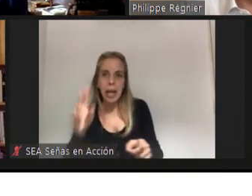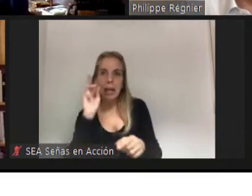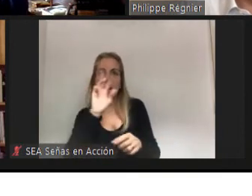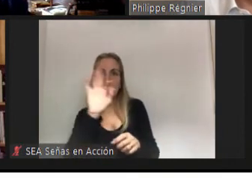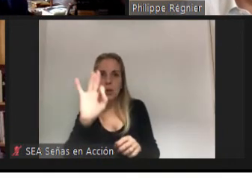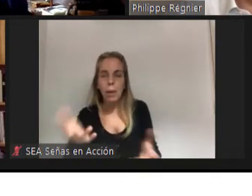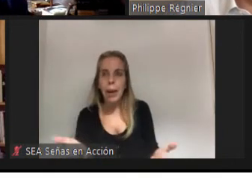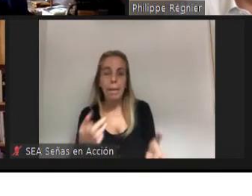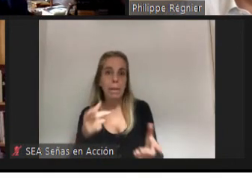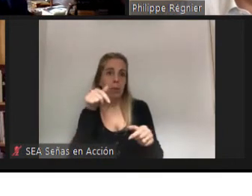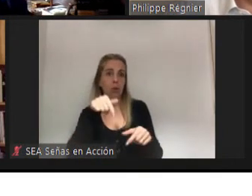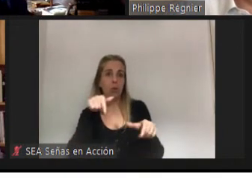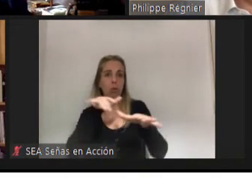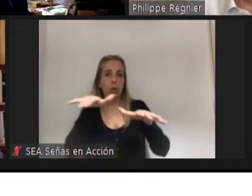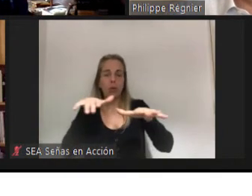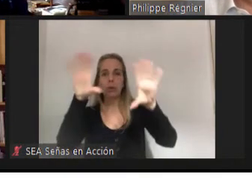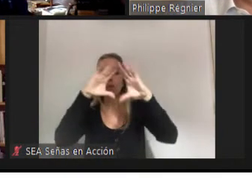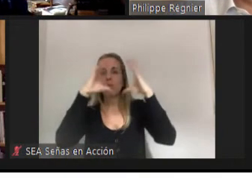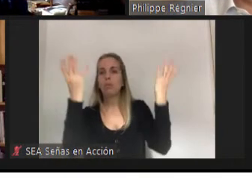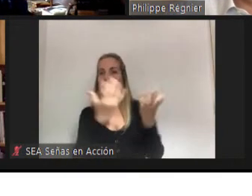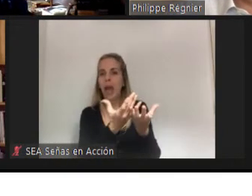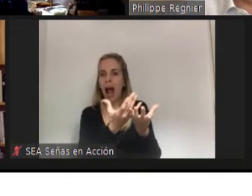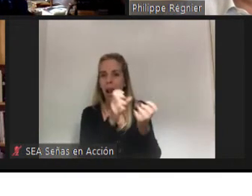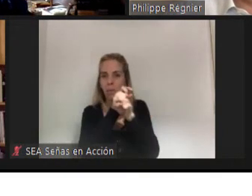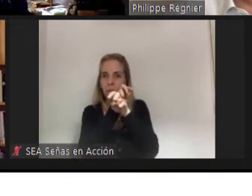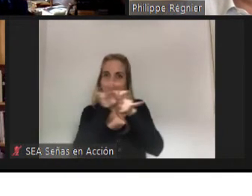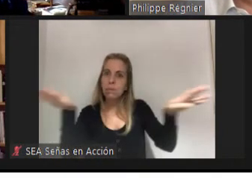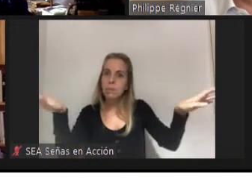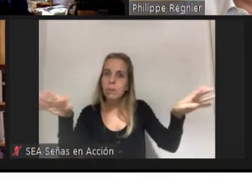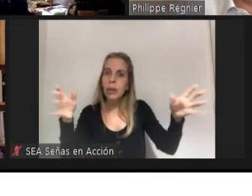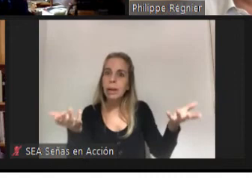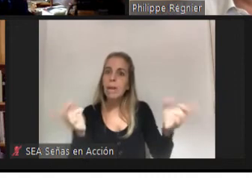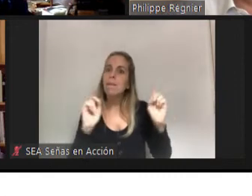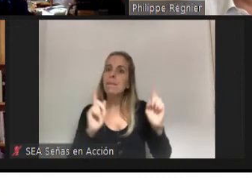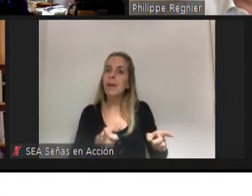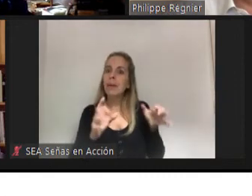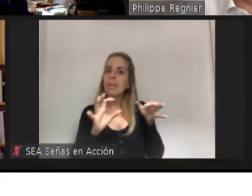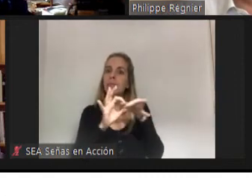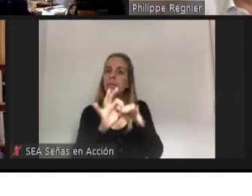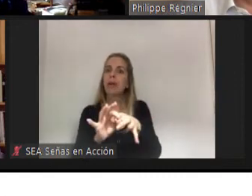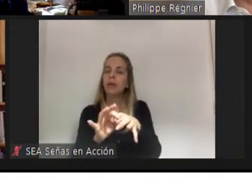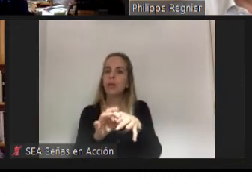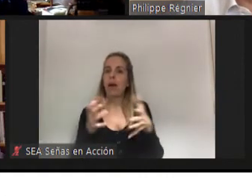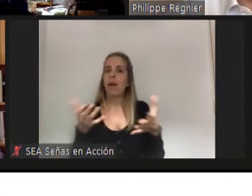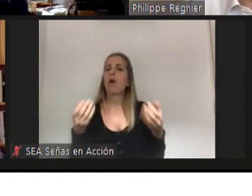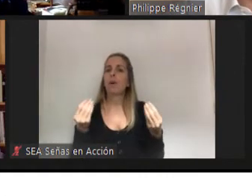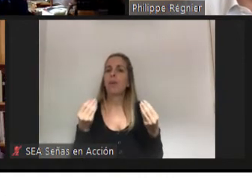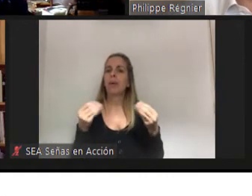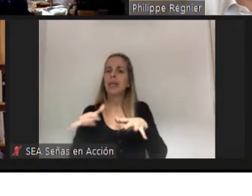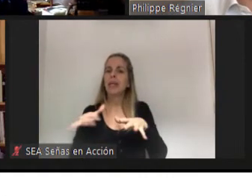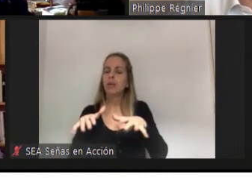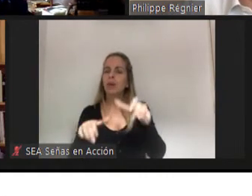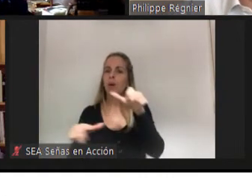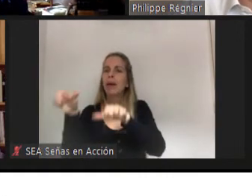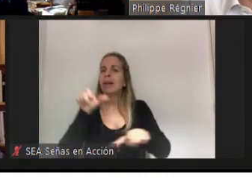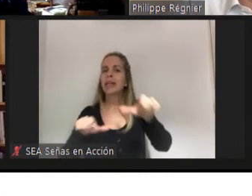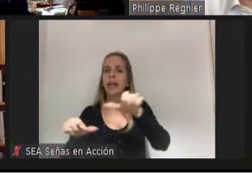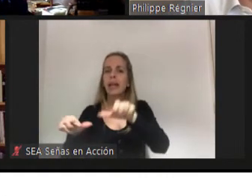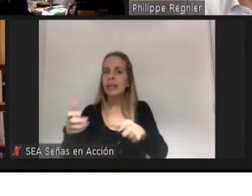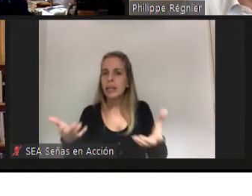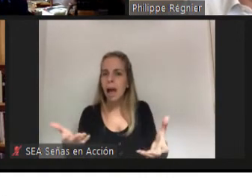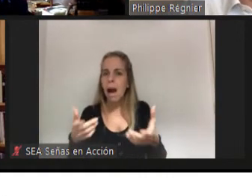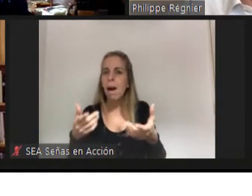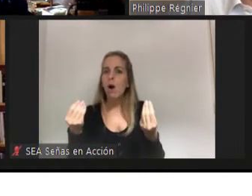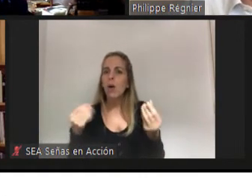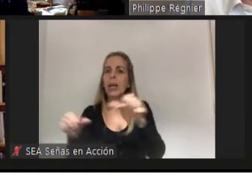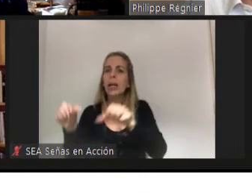or understand, and it has affected all of us. But at the same time, it connects to what is happening in science. And I'd